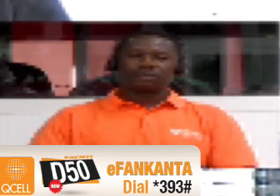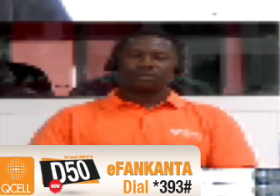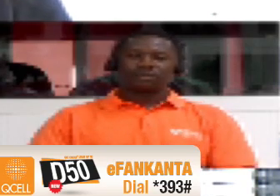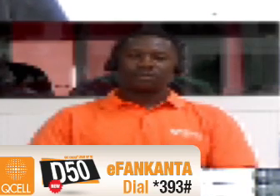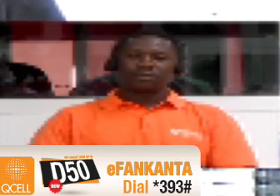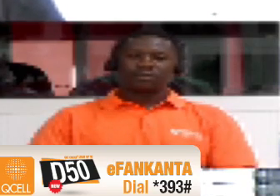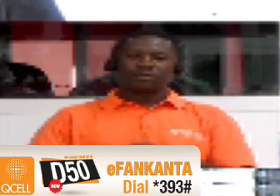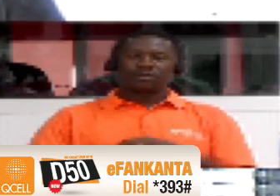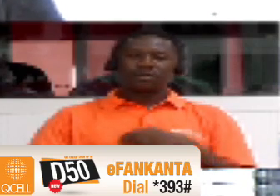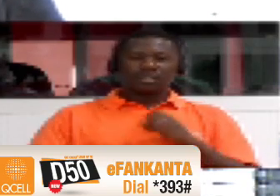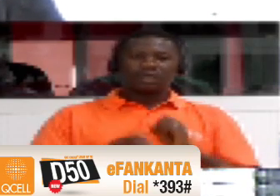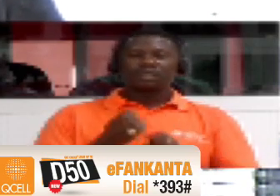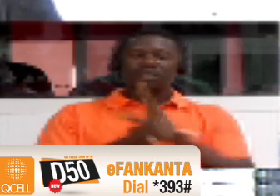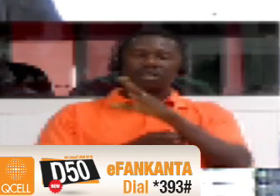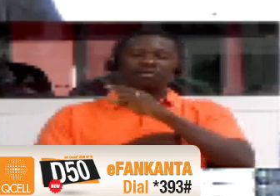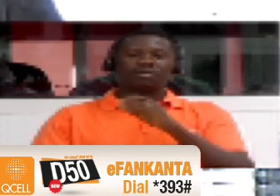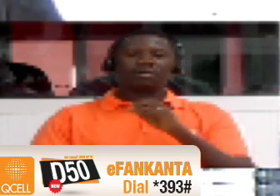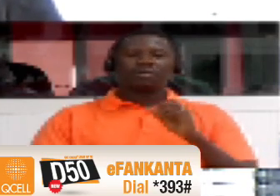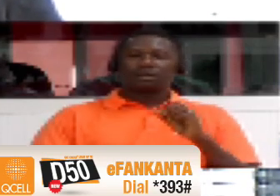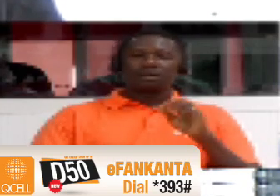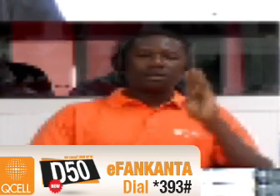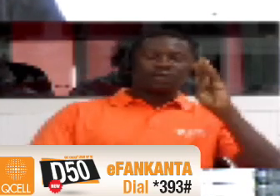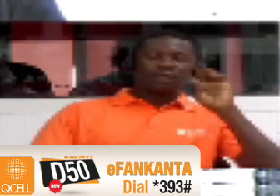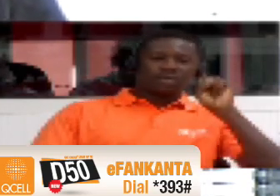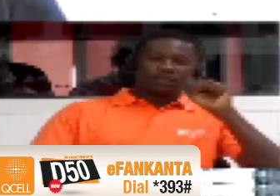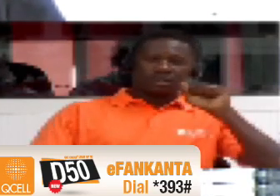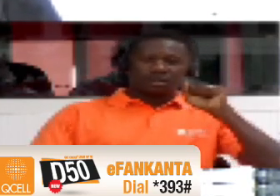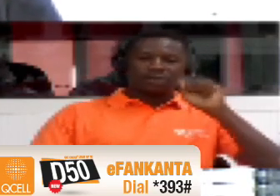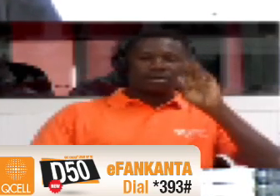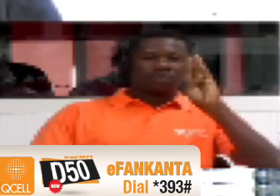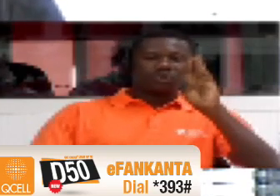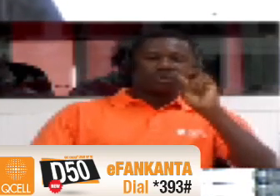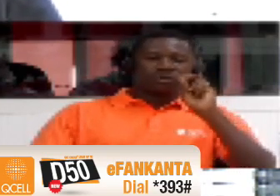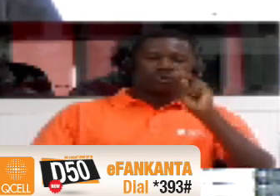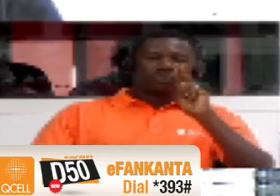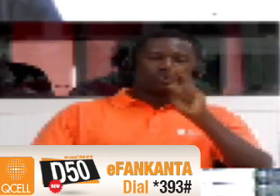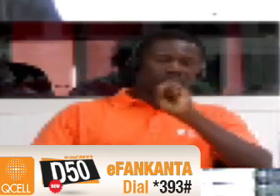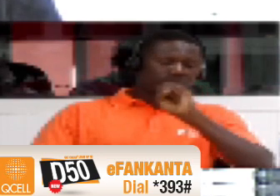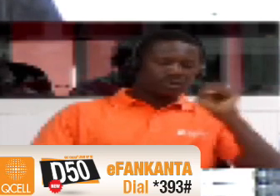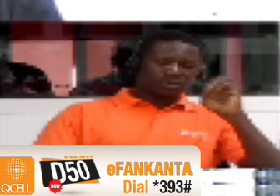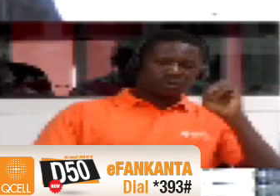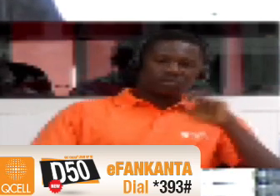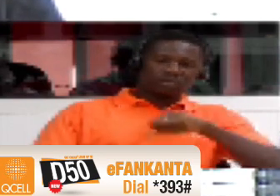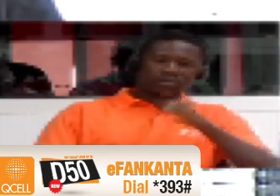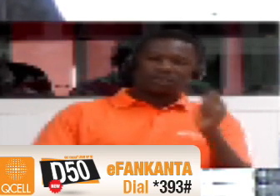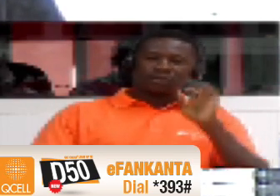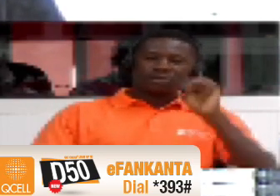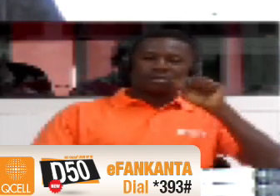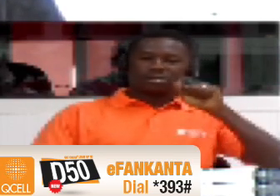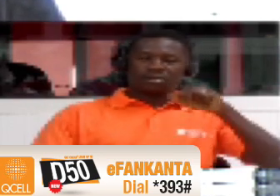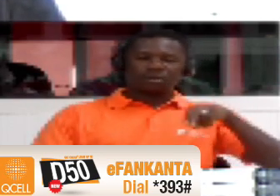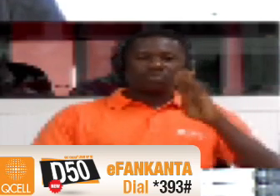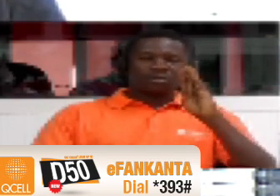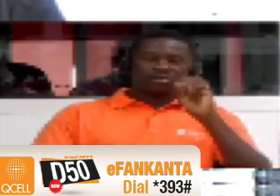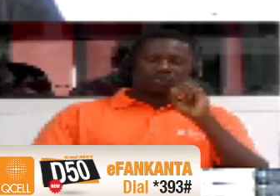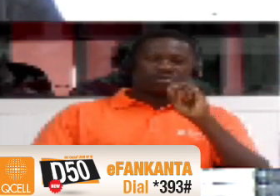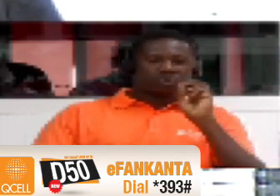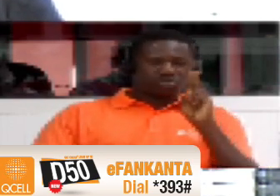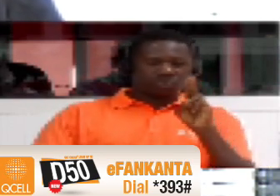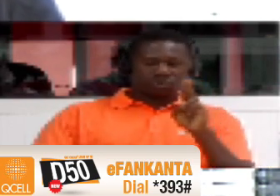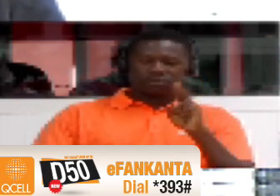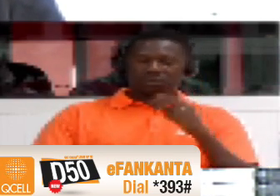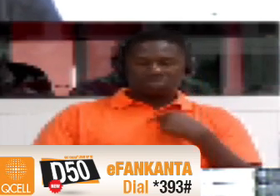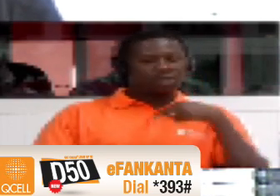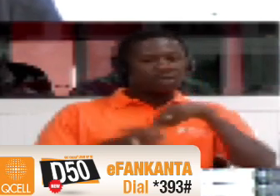samba ni buso. And so sambu and buso were taken for this course. Daman na mabe wo course la. I did not attend that